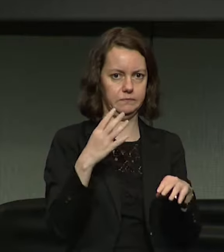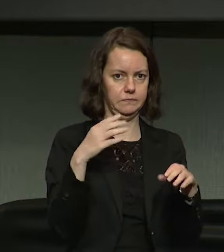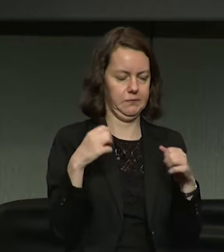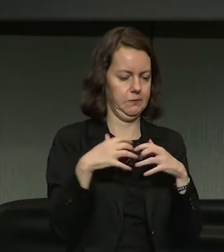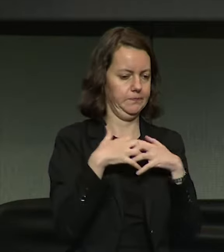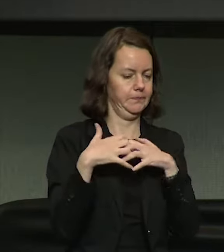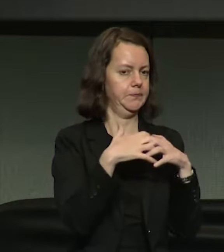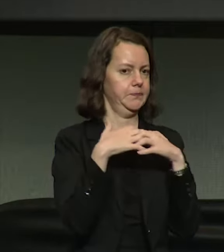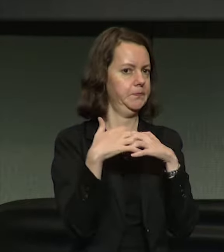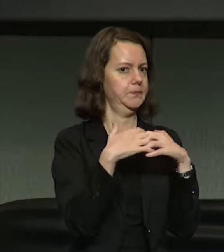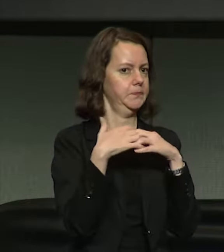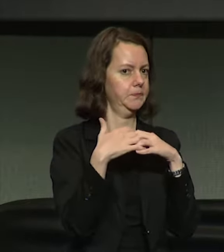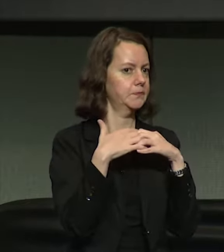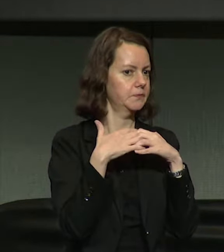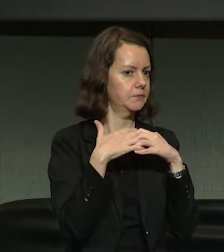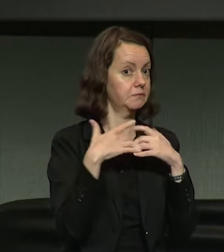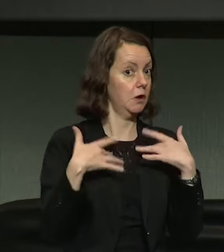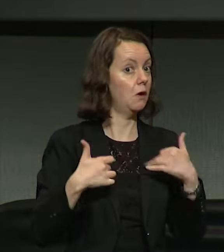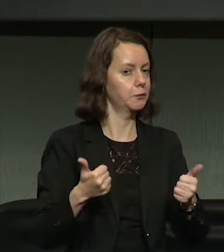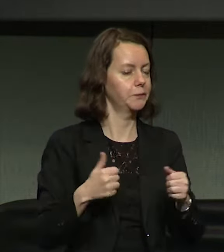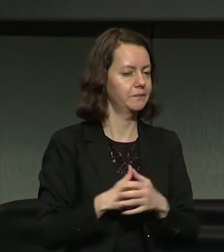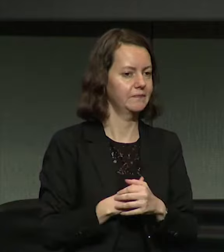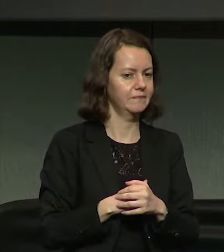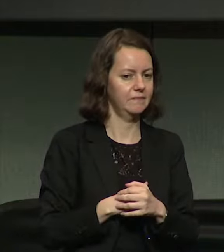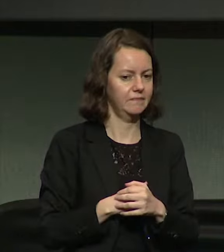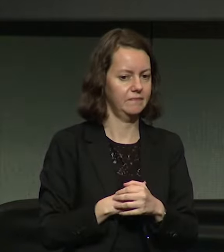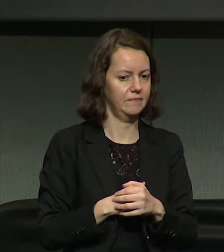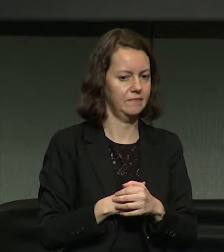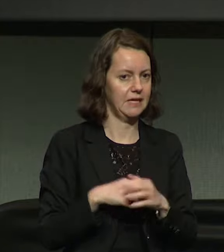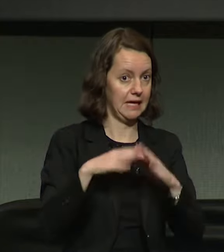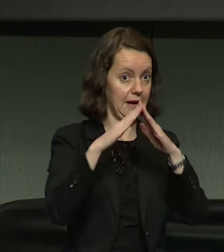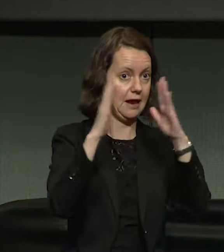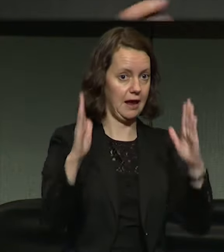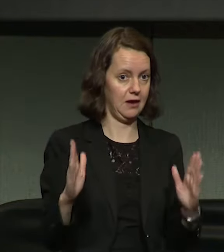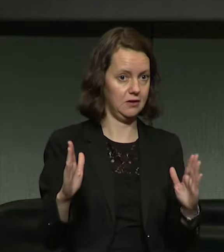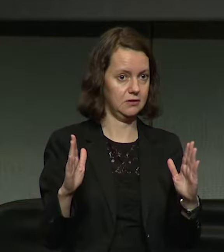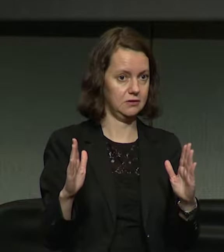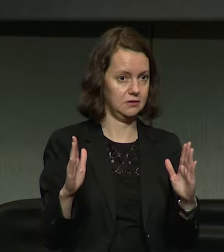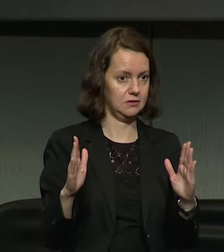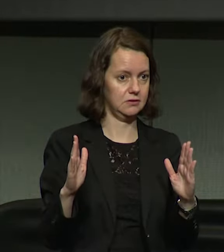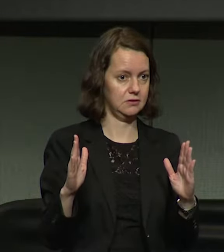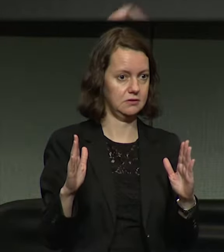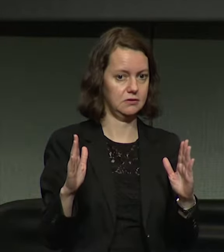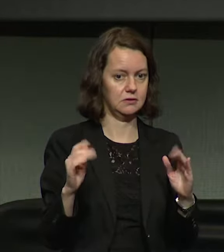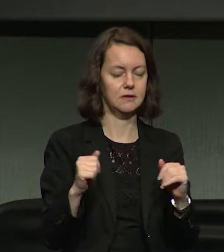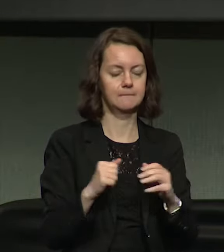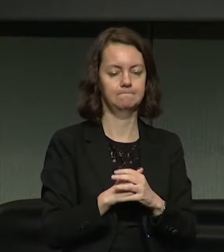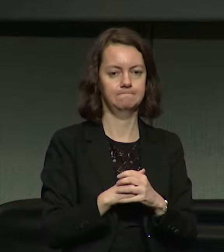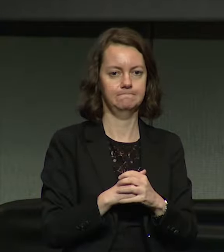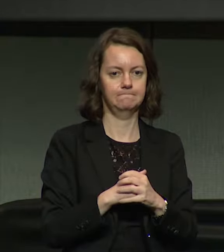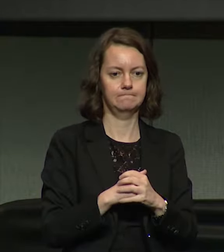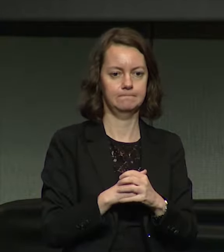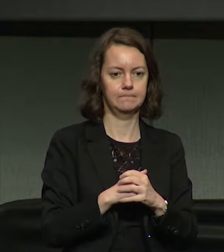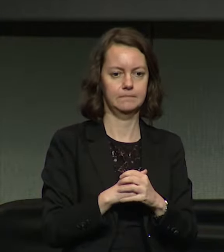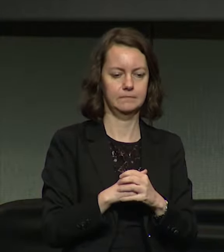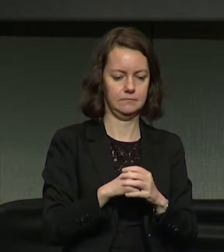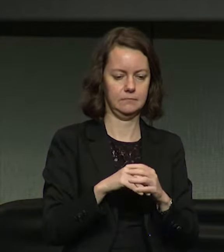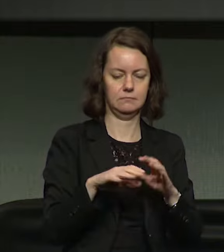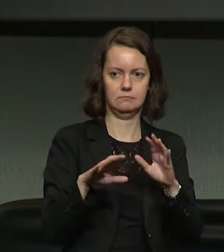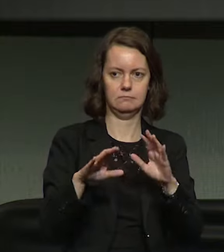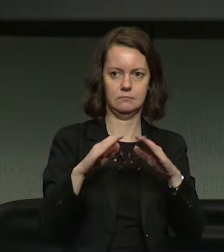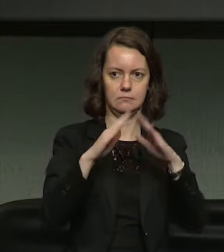house, and life was good in the house. Over on the right-hand side of the